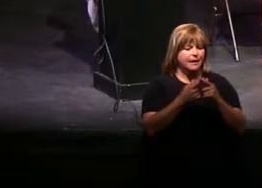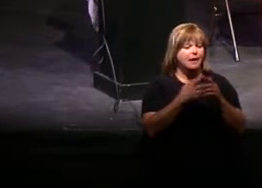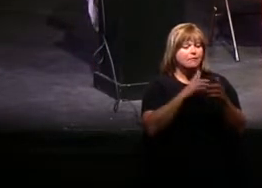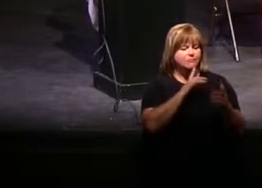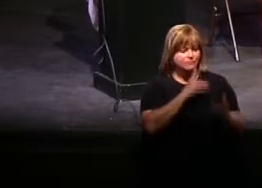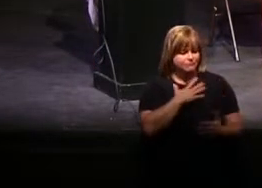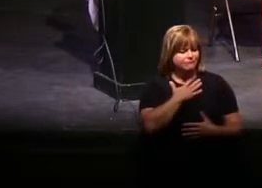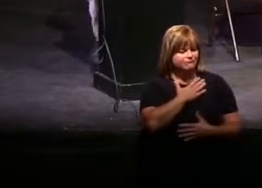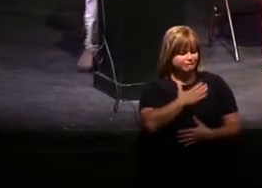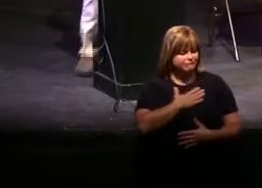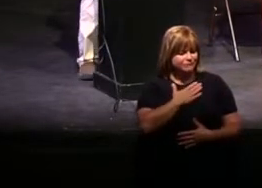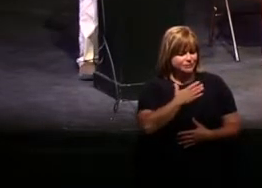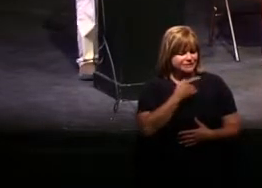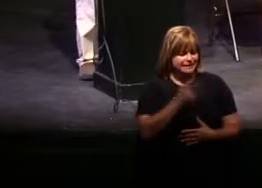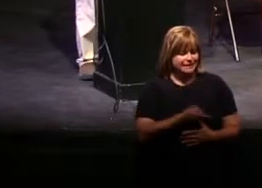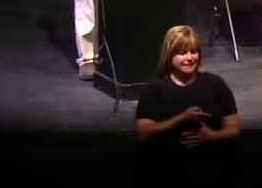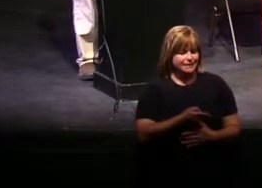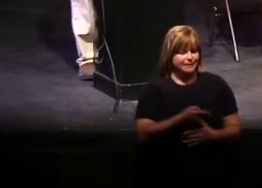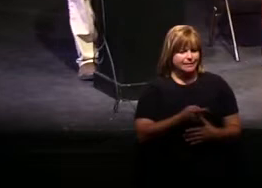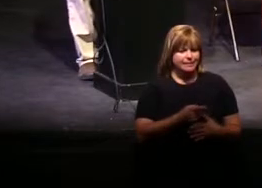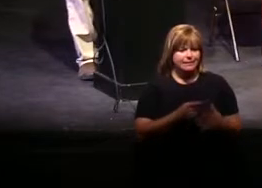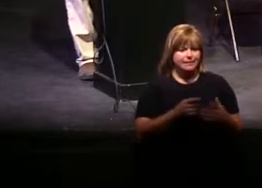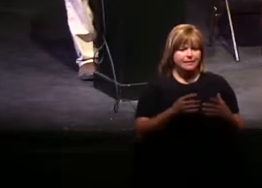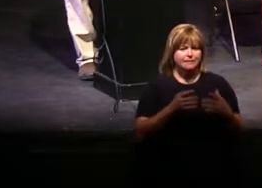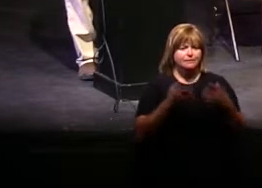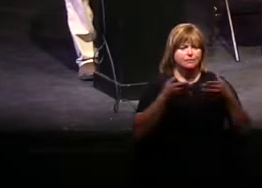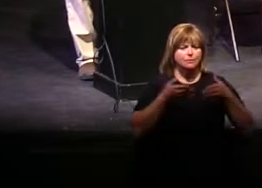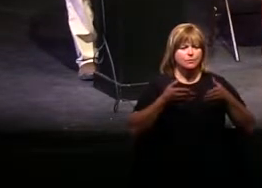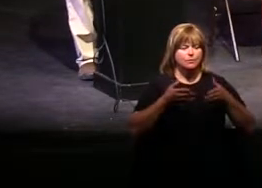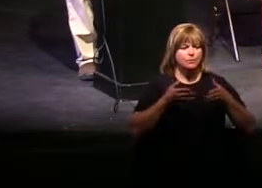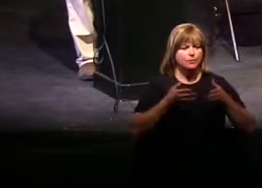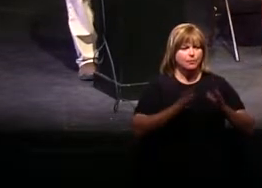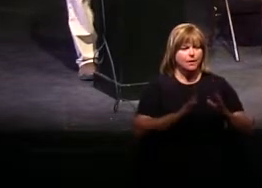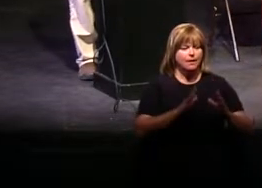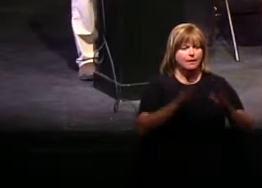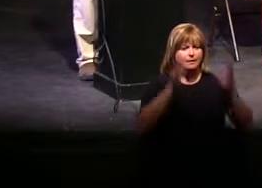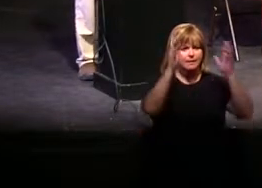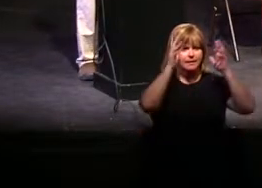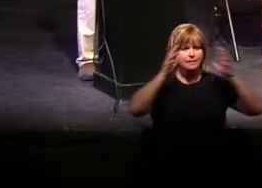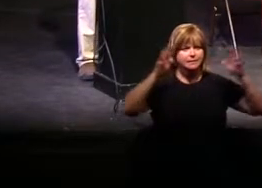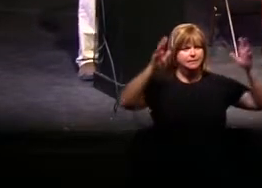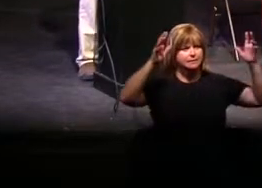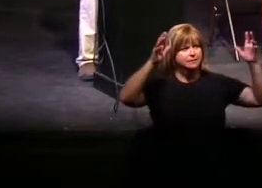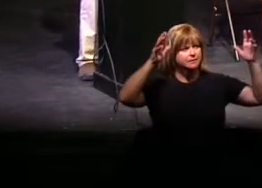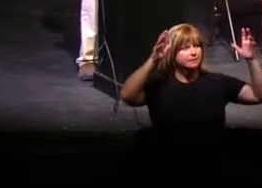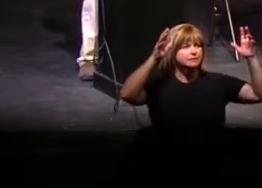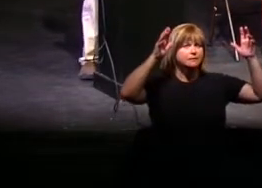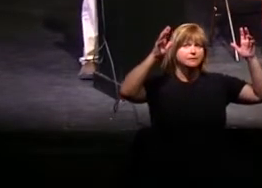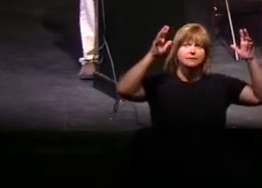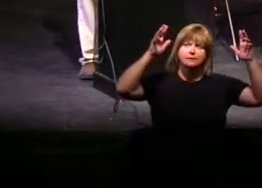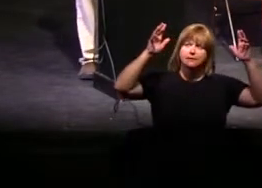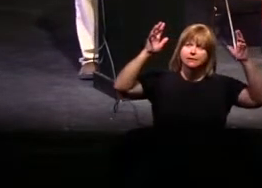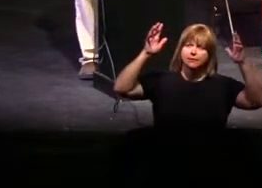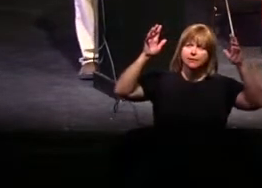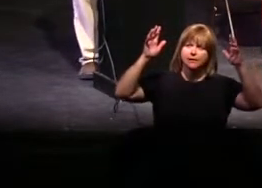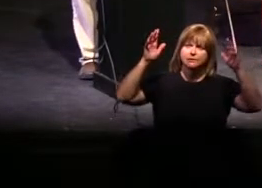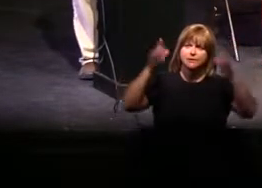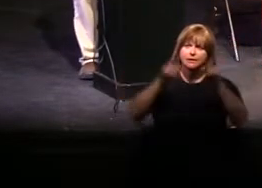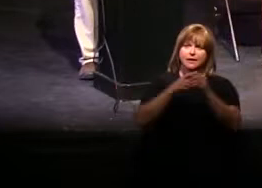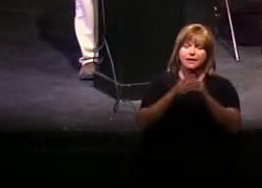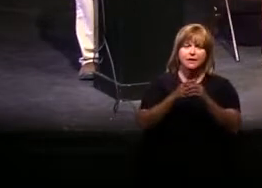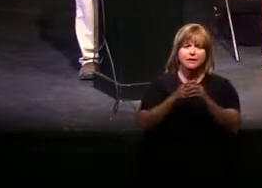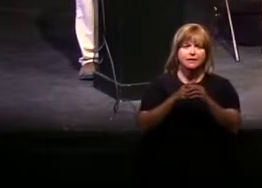much to be admired, as is the way the doe extends her elegant neck in its direction and the workings of